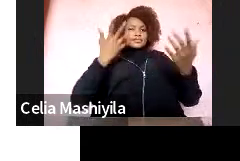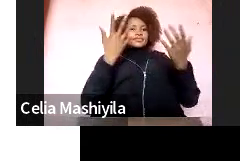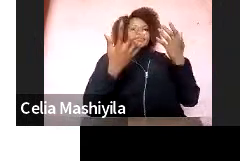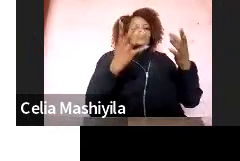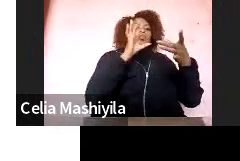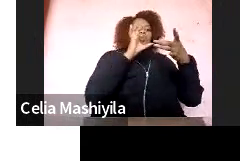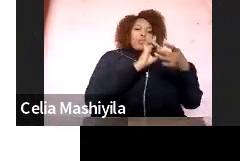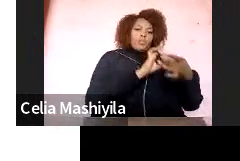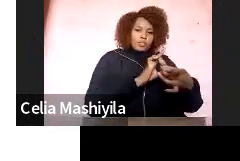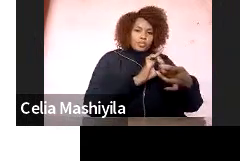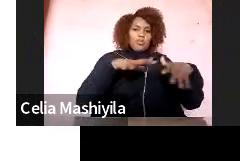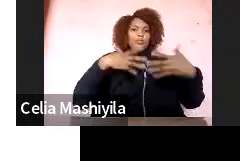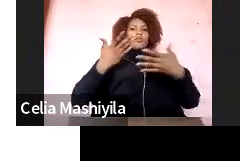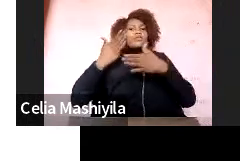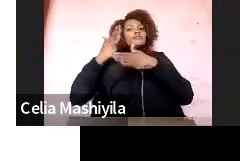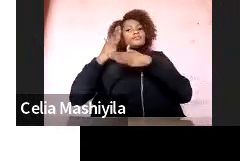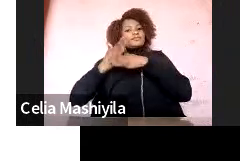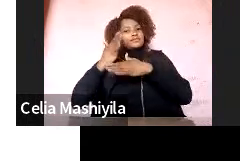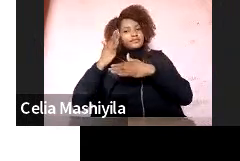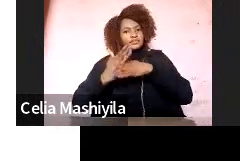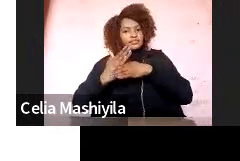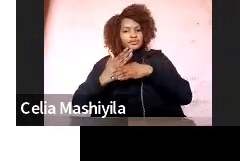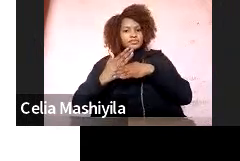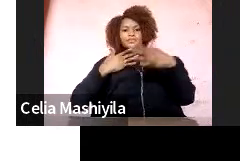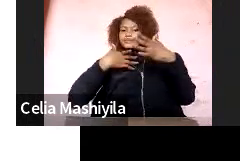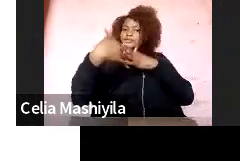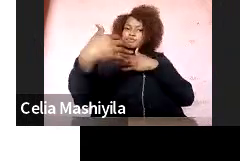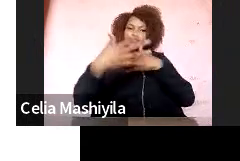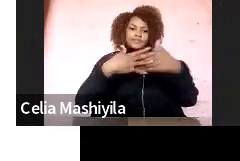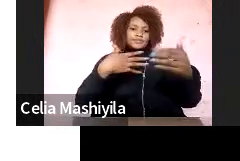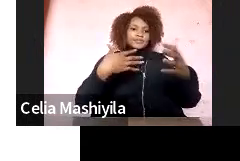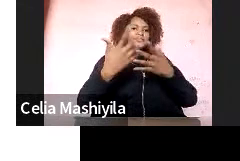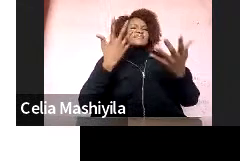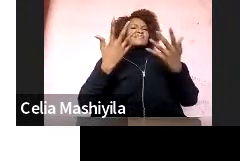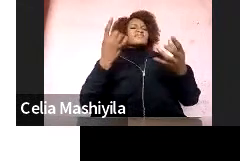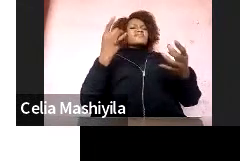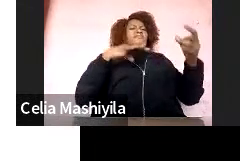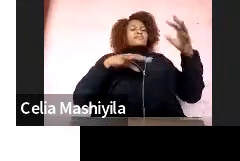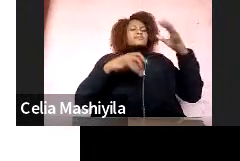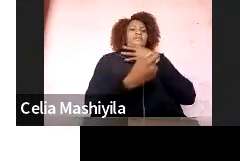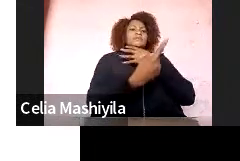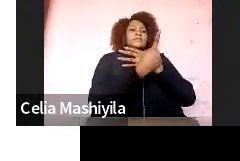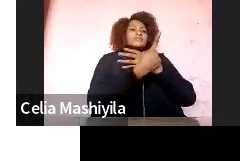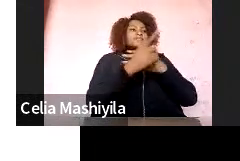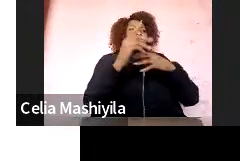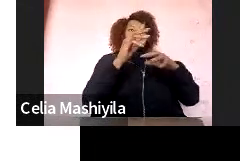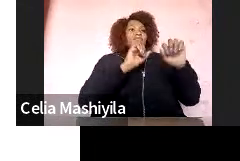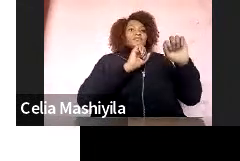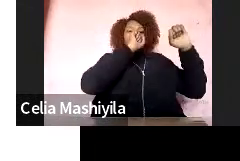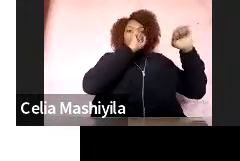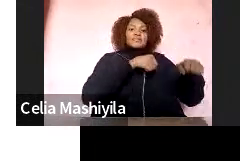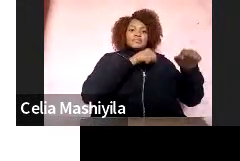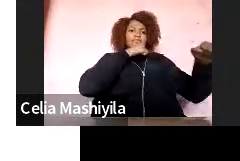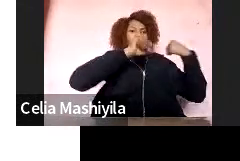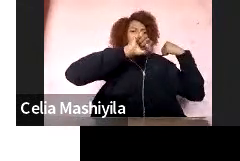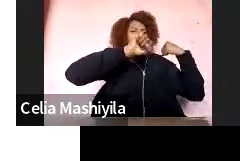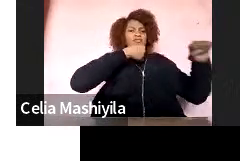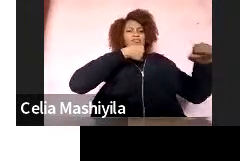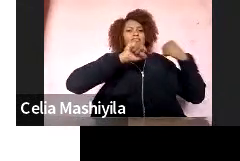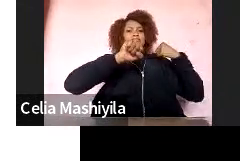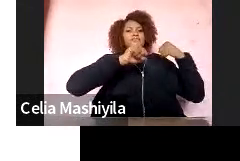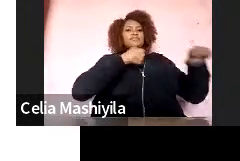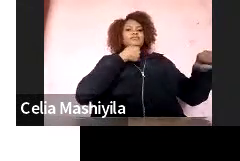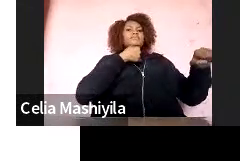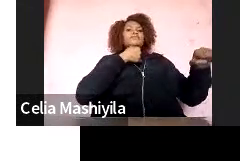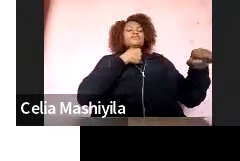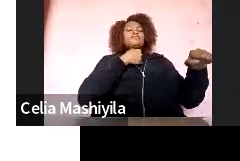the community, there will be areas where we don't agree. And that's why many people will say, let's agree to